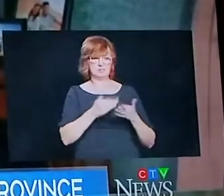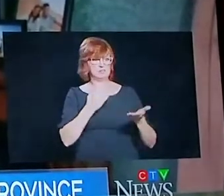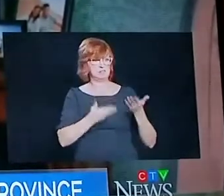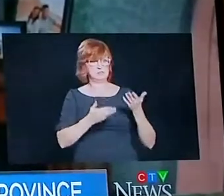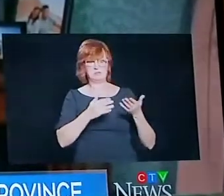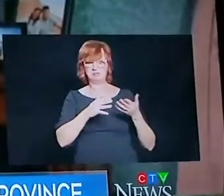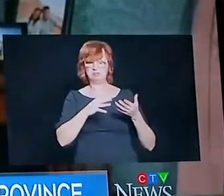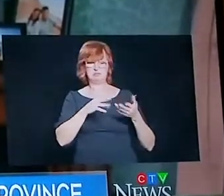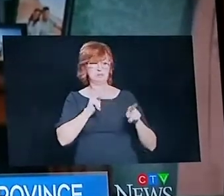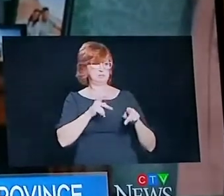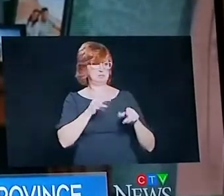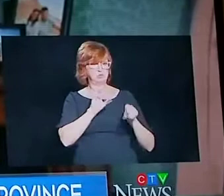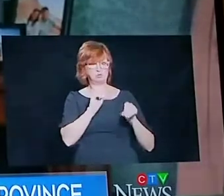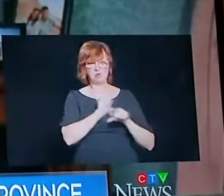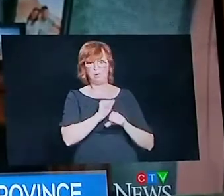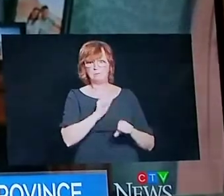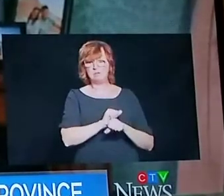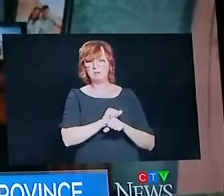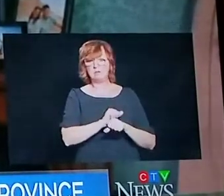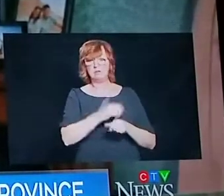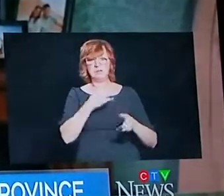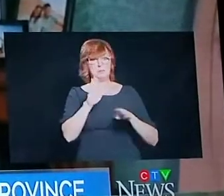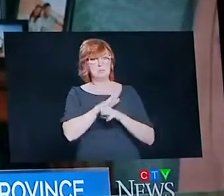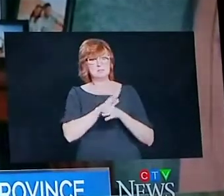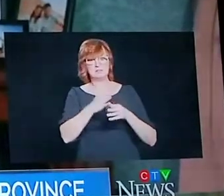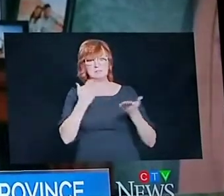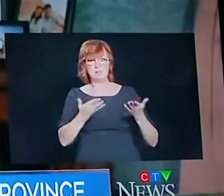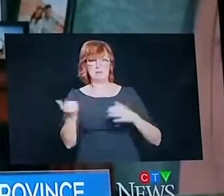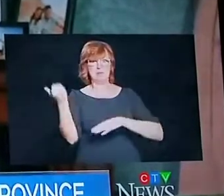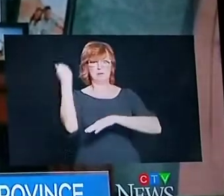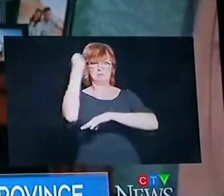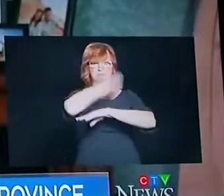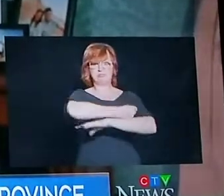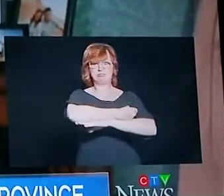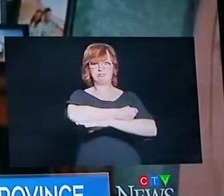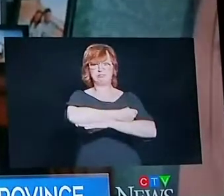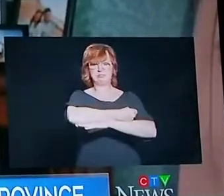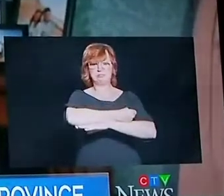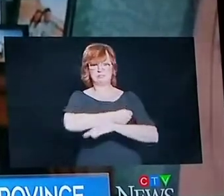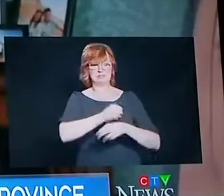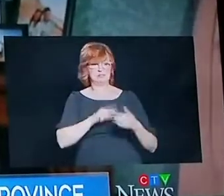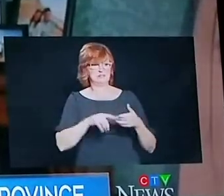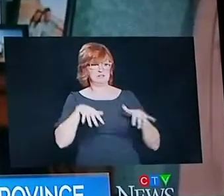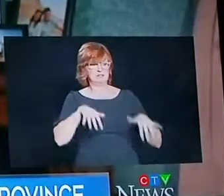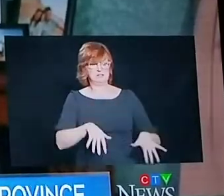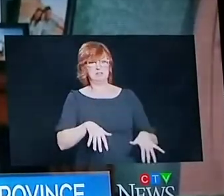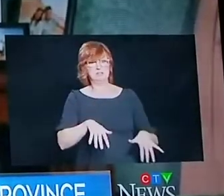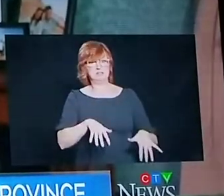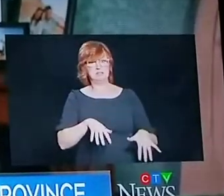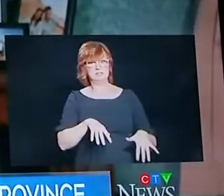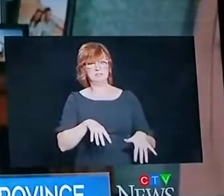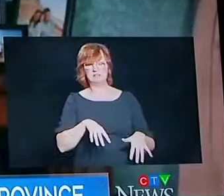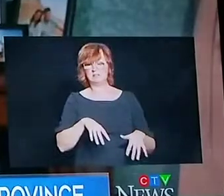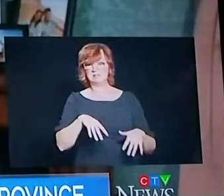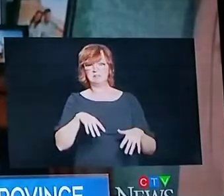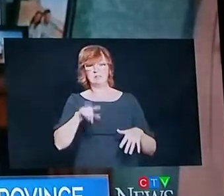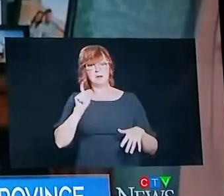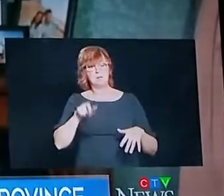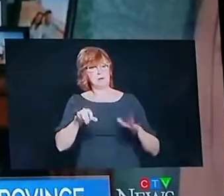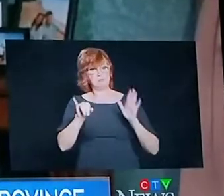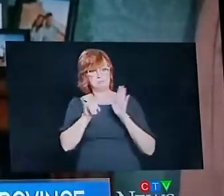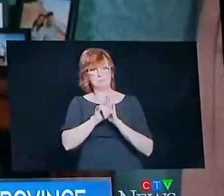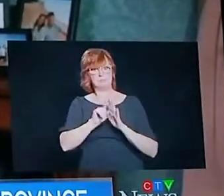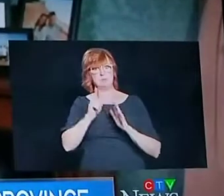people, businesses that may never reopen, and jobs that may never come back. So we have to find the